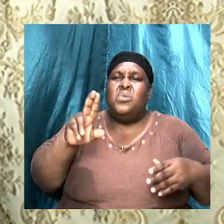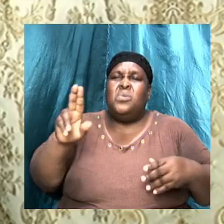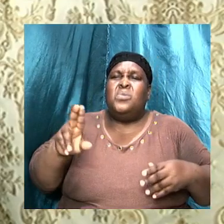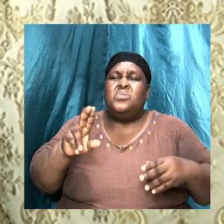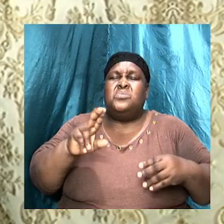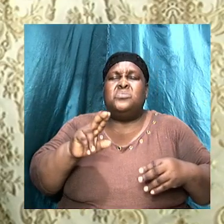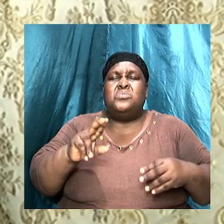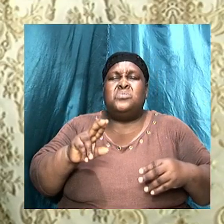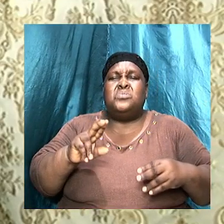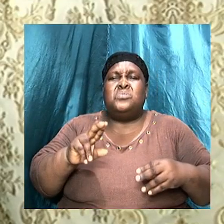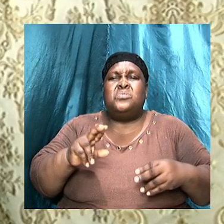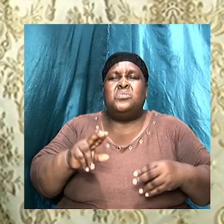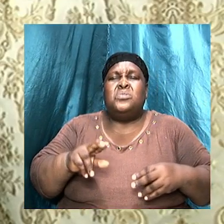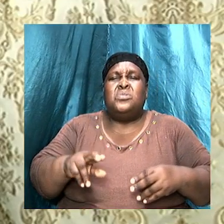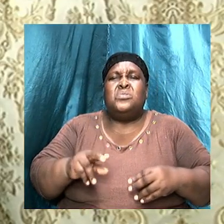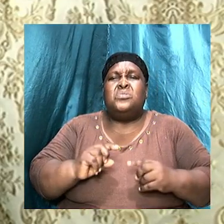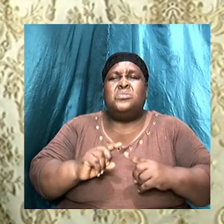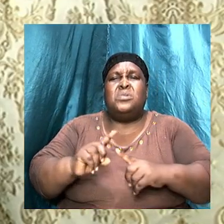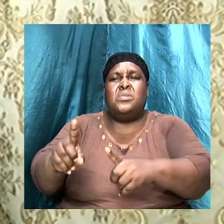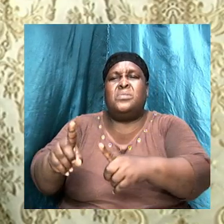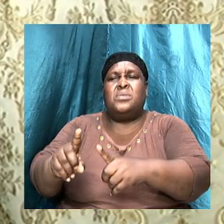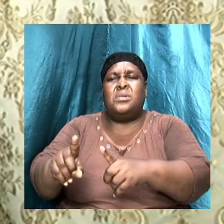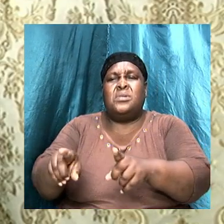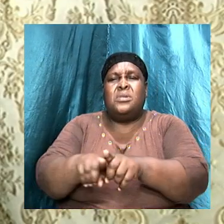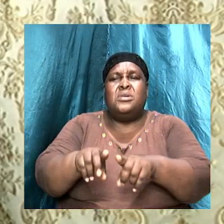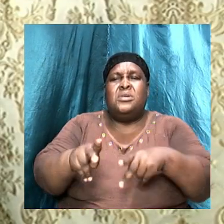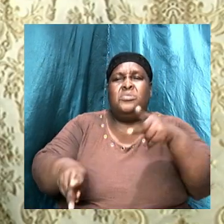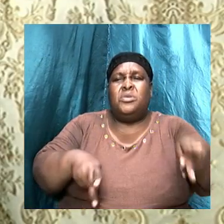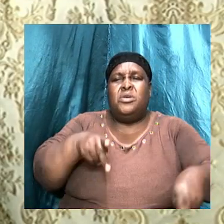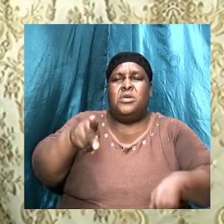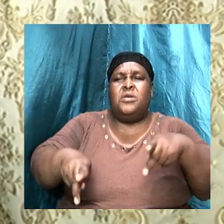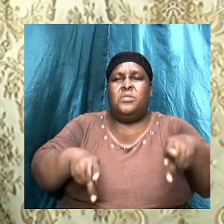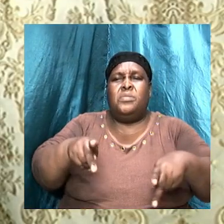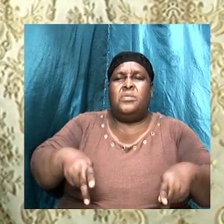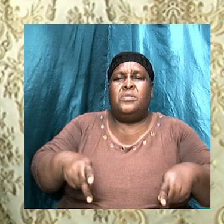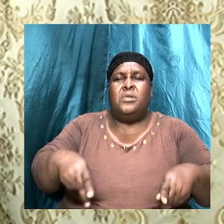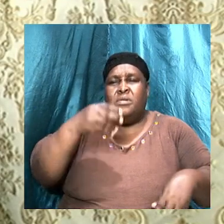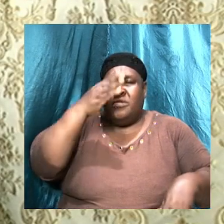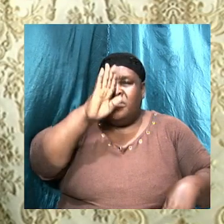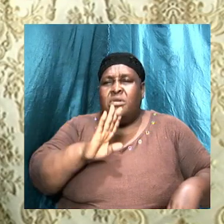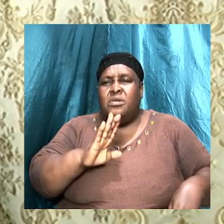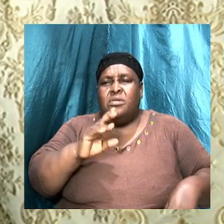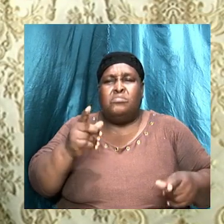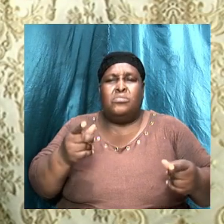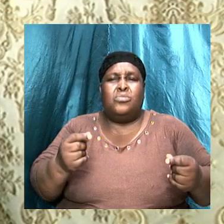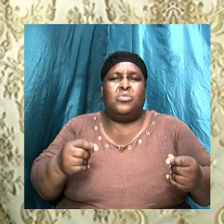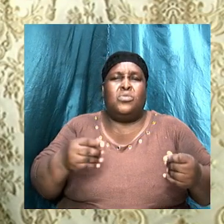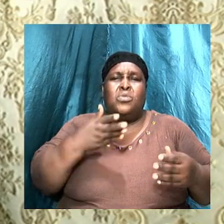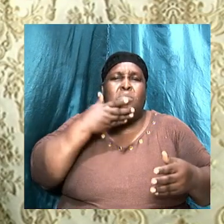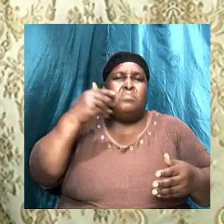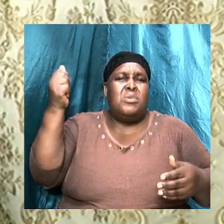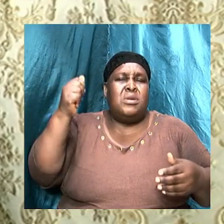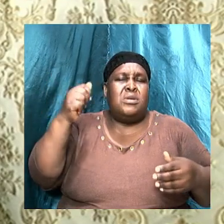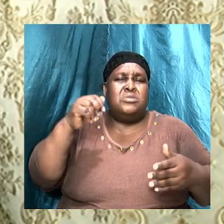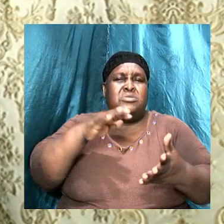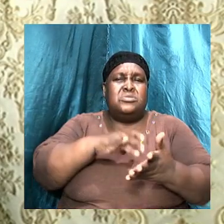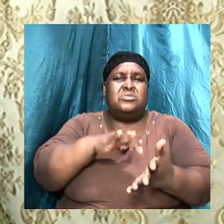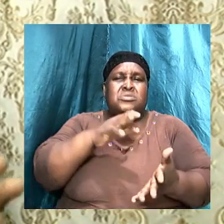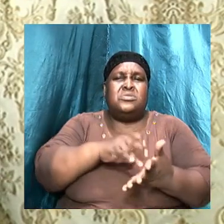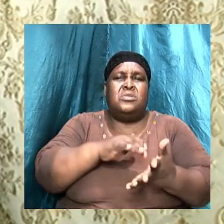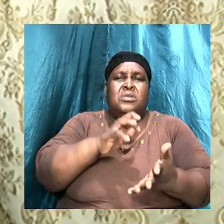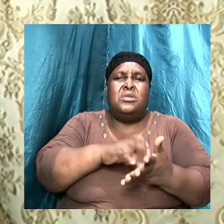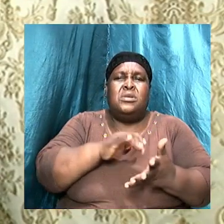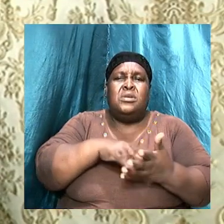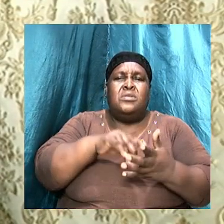direction. And as people of God, you know, we should do our best to live in the word. Amen. So